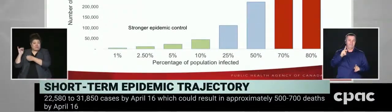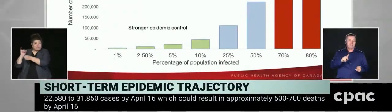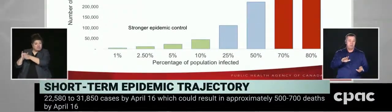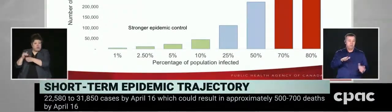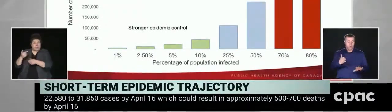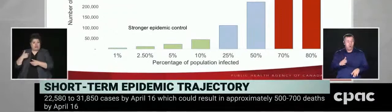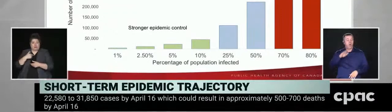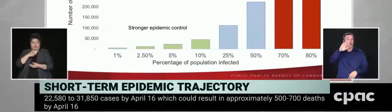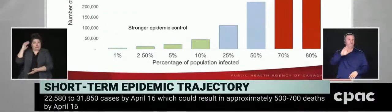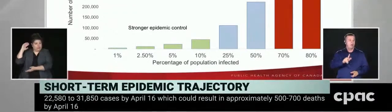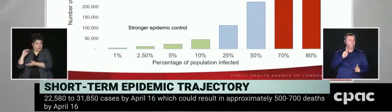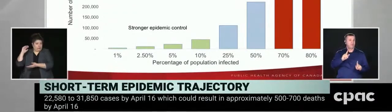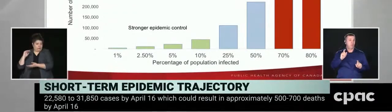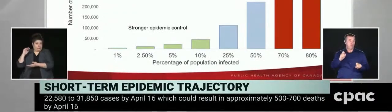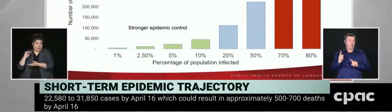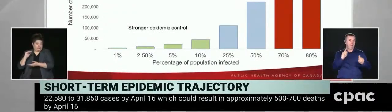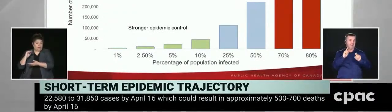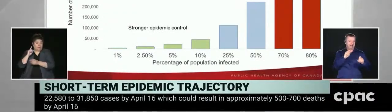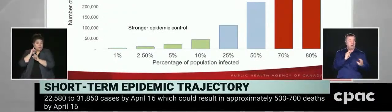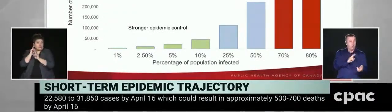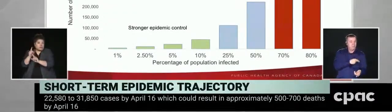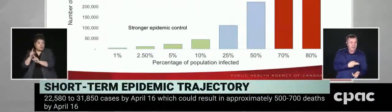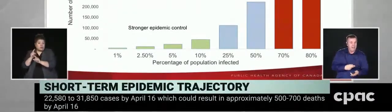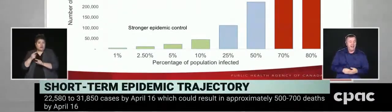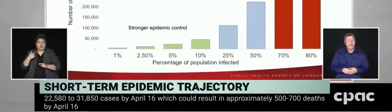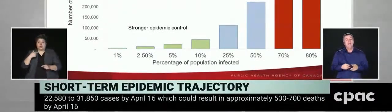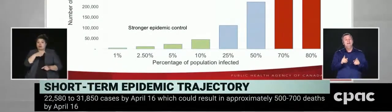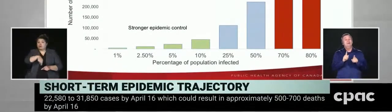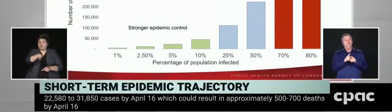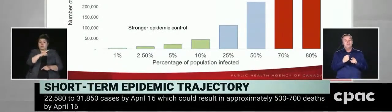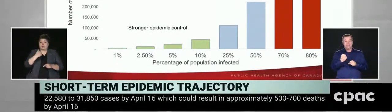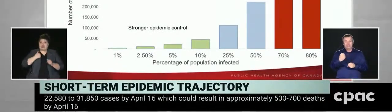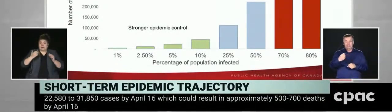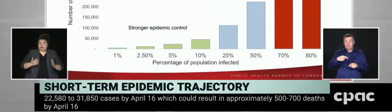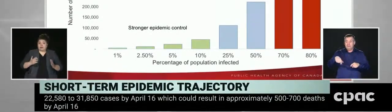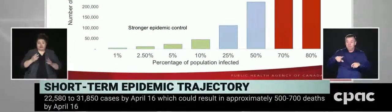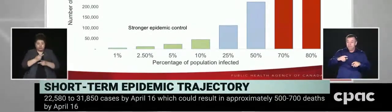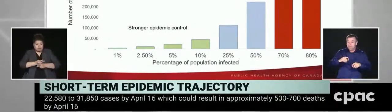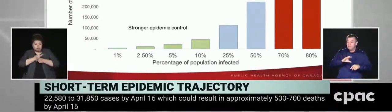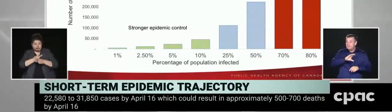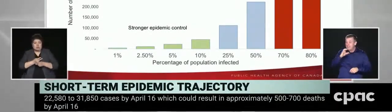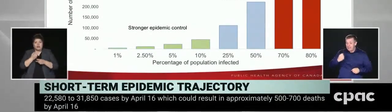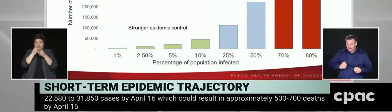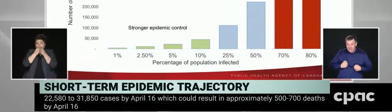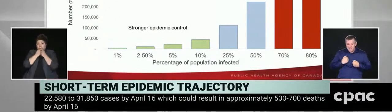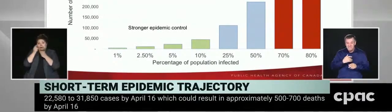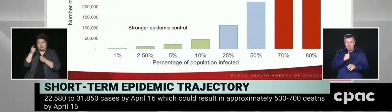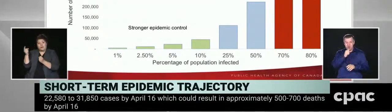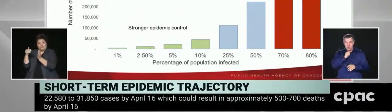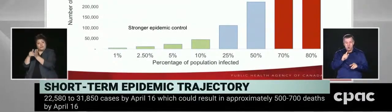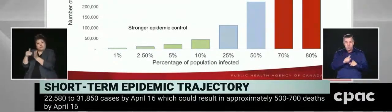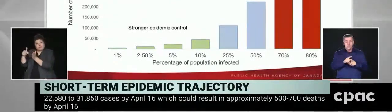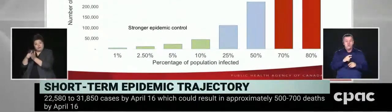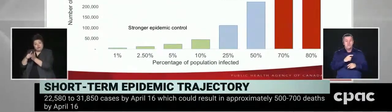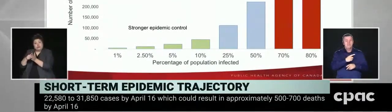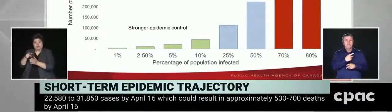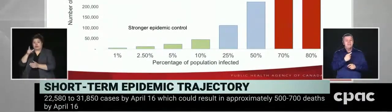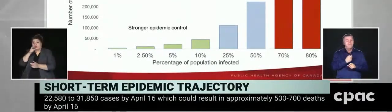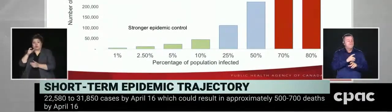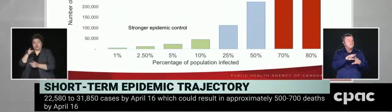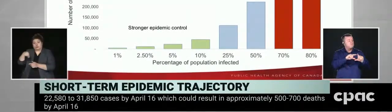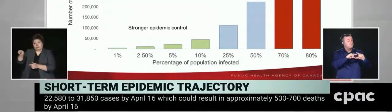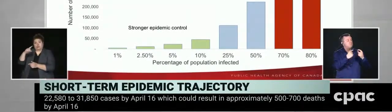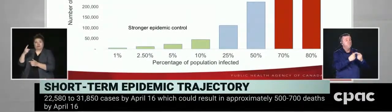of effort of all Canadians, from our healthcare workers on the front line to public health authorities, to all Canadians who are